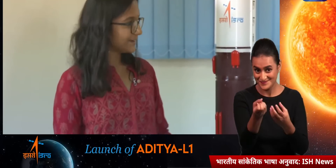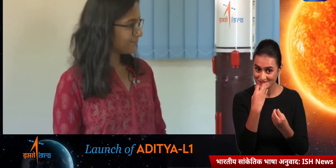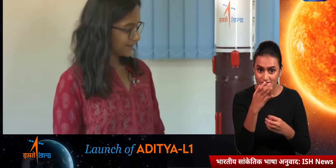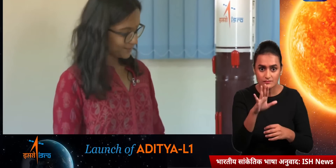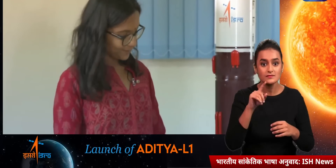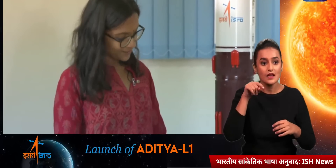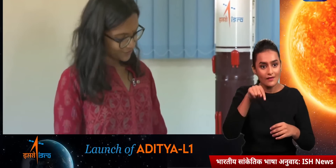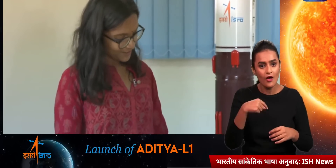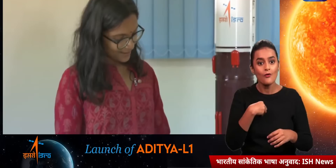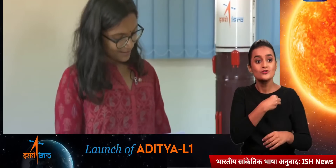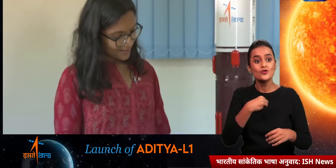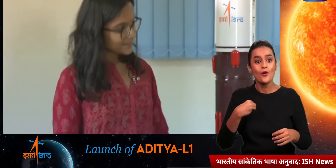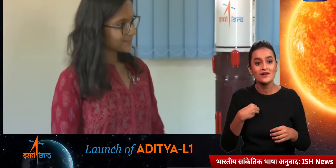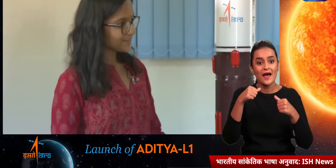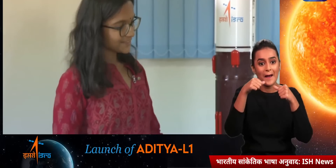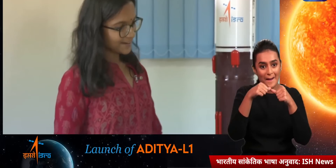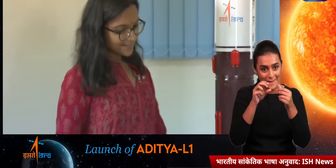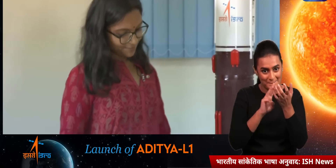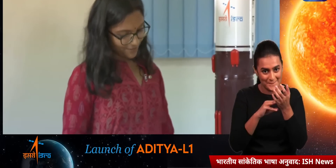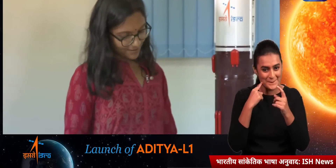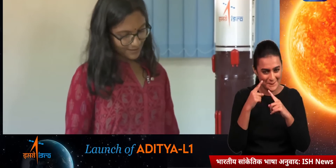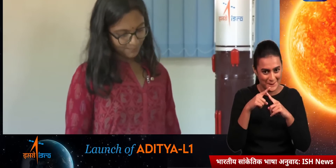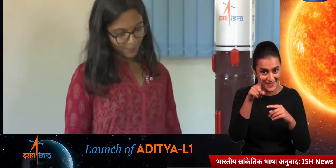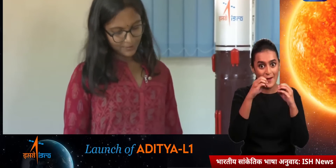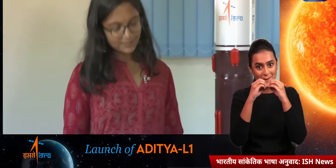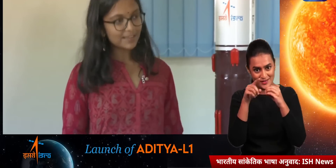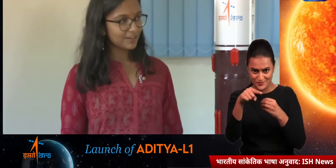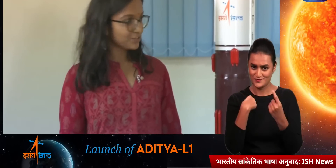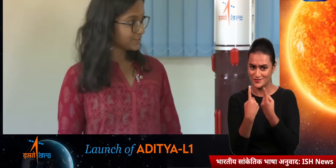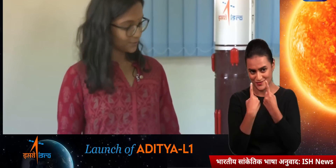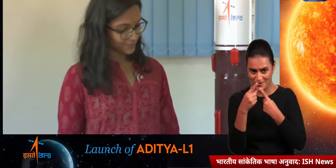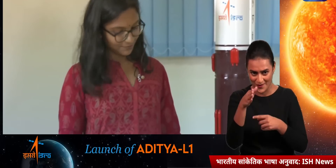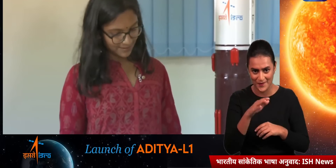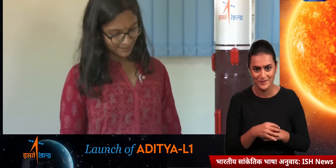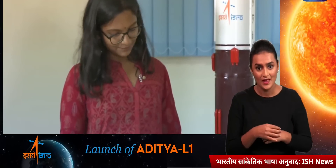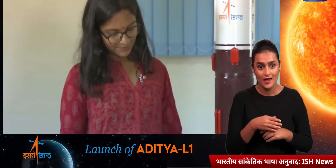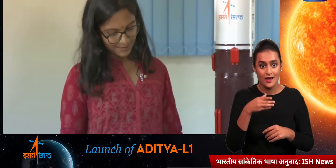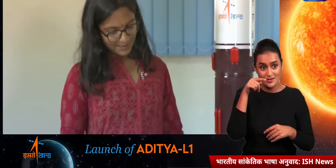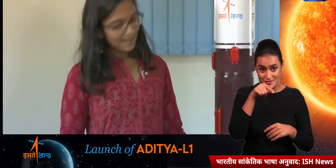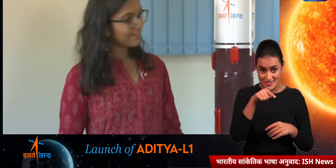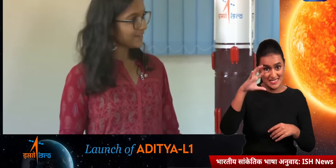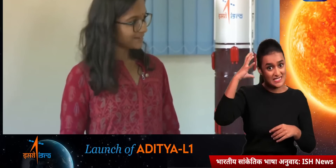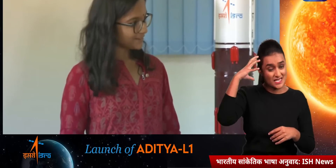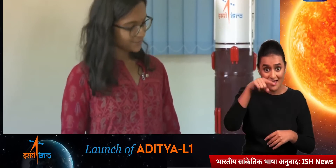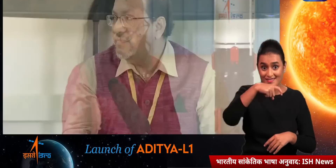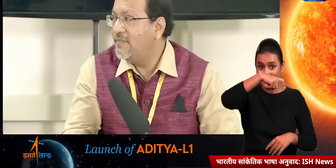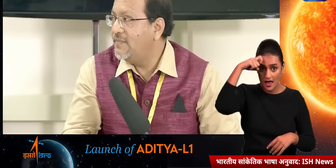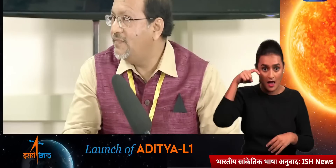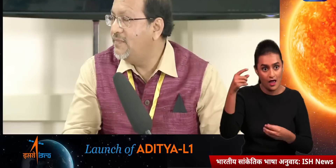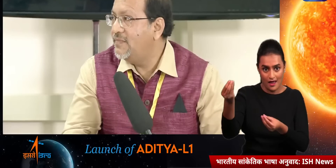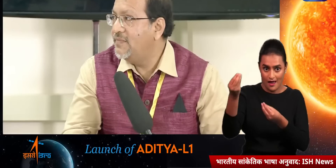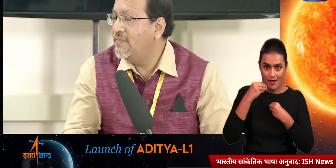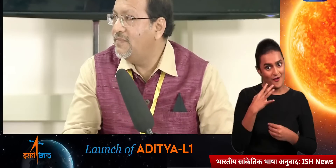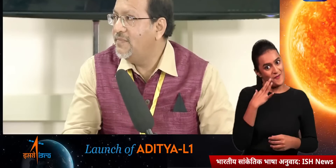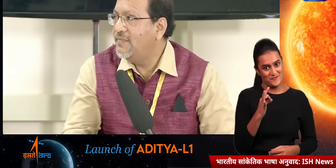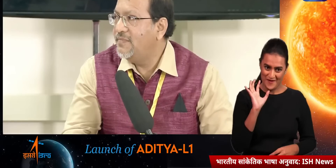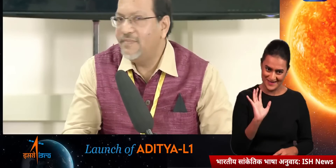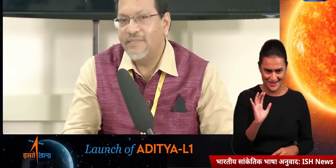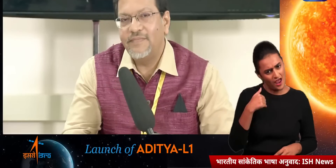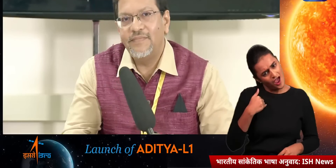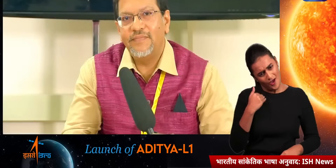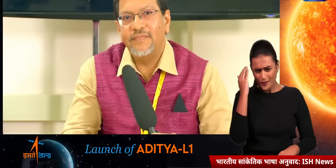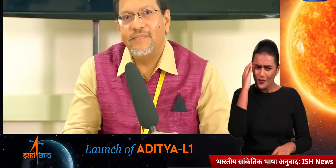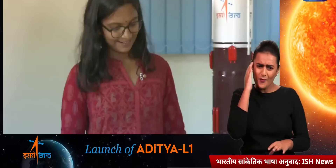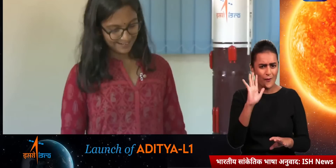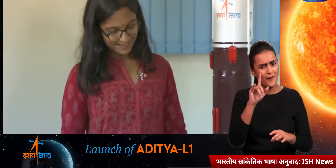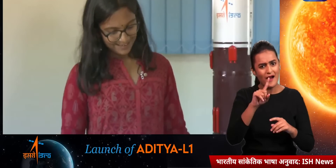Dr. Anil Bharadwaj. So the sun is a very important energy source of life. Having understood that, it creates a trouble